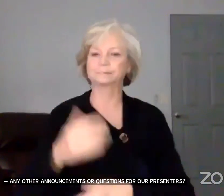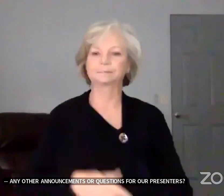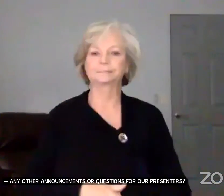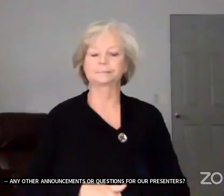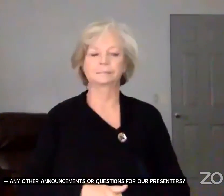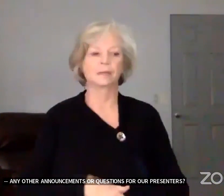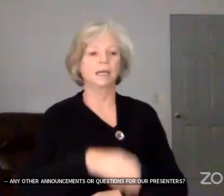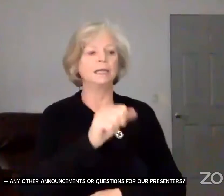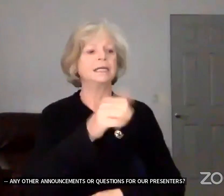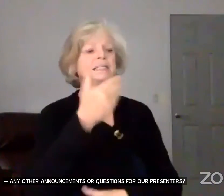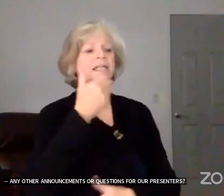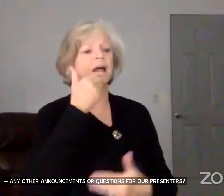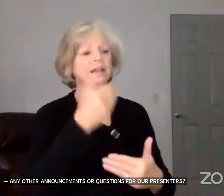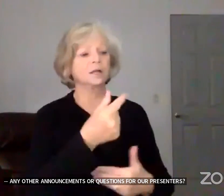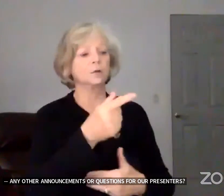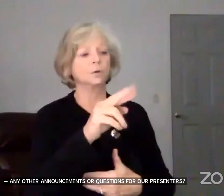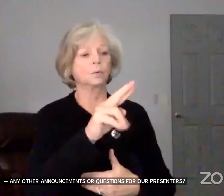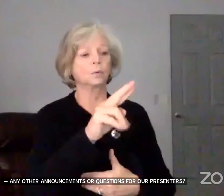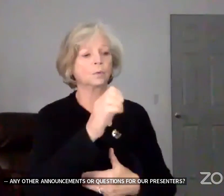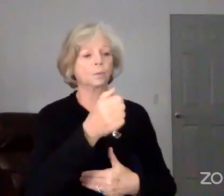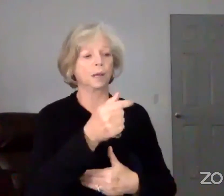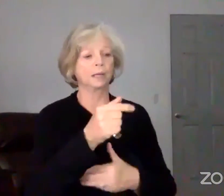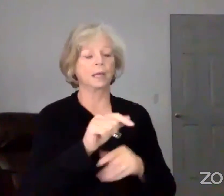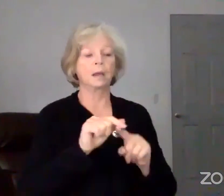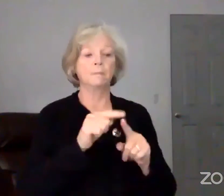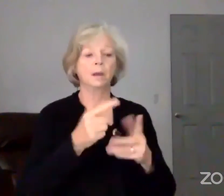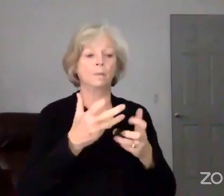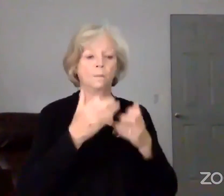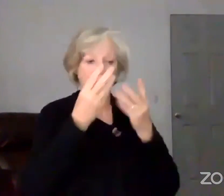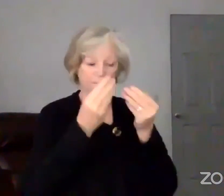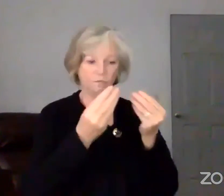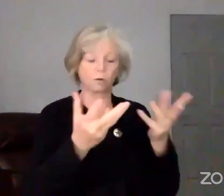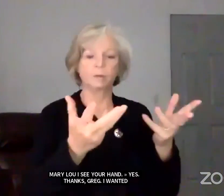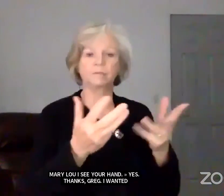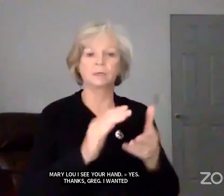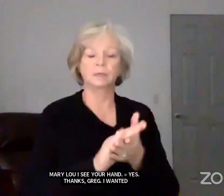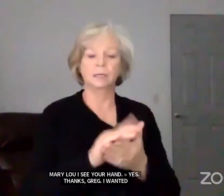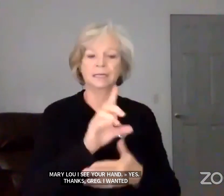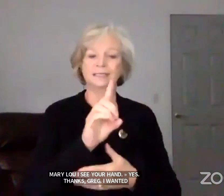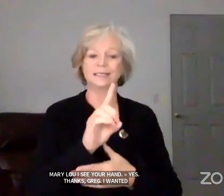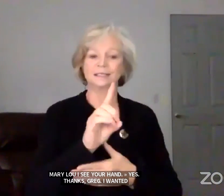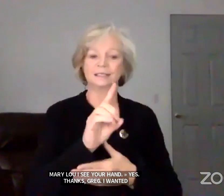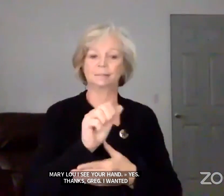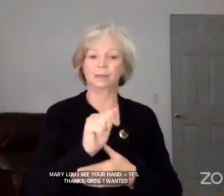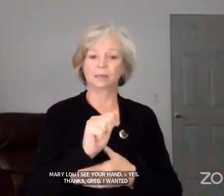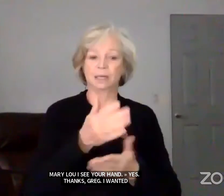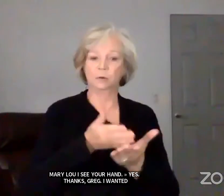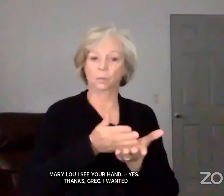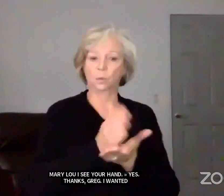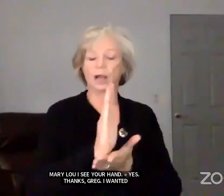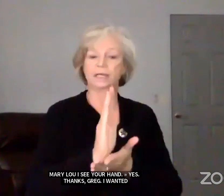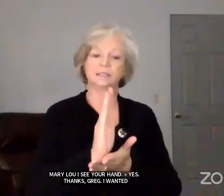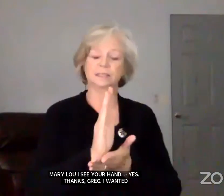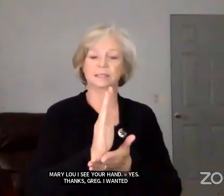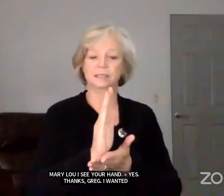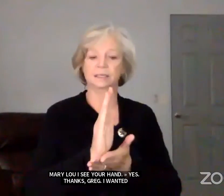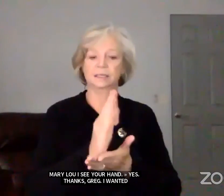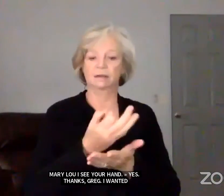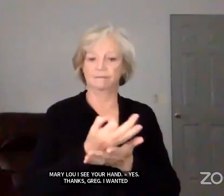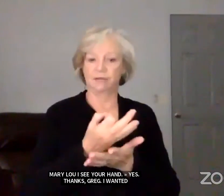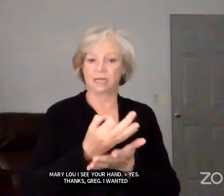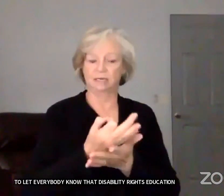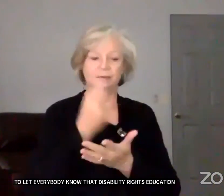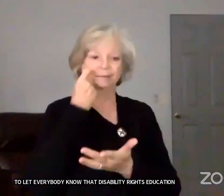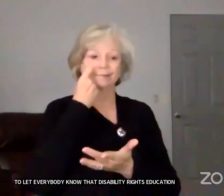Yes, thanks, Greg. I just wanted to let everybody know that Disability Rights Education Defense Fund hosted